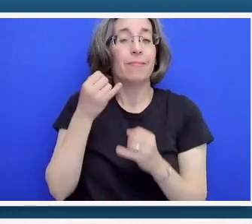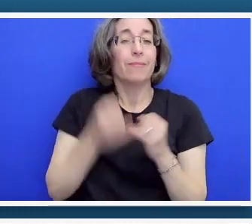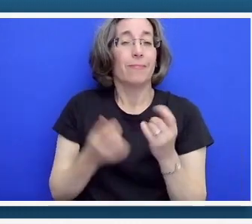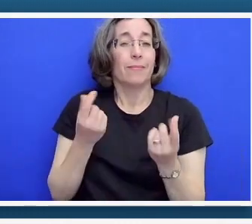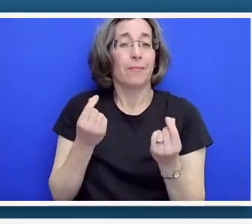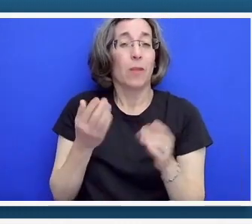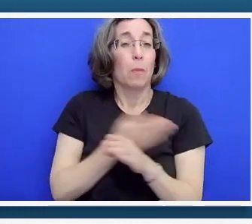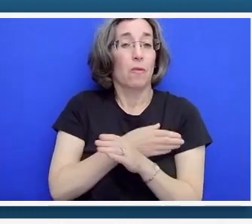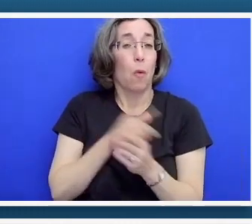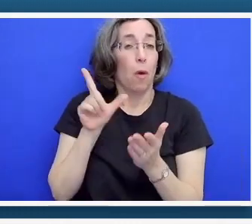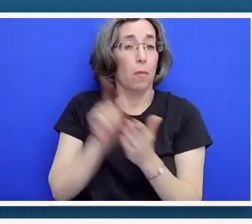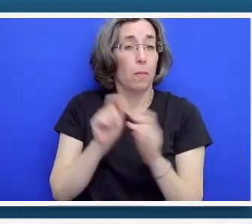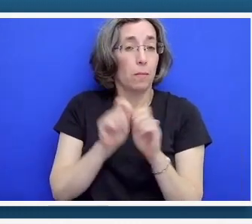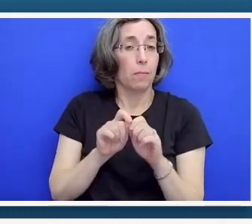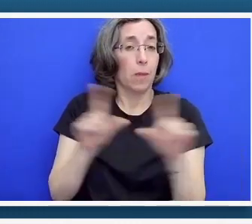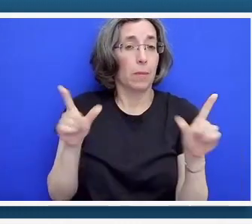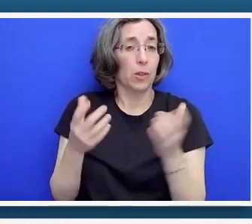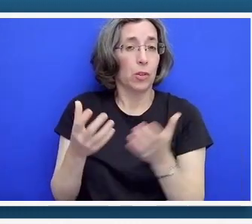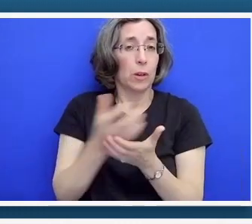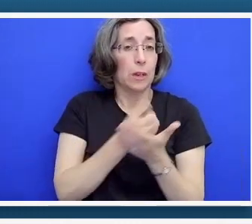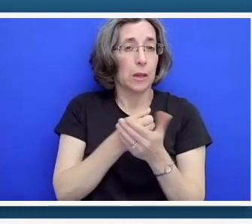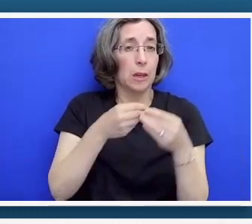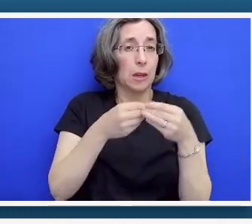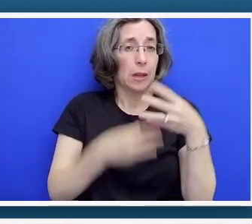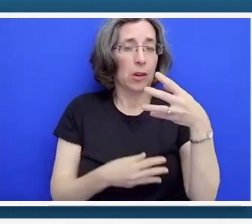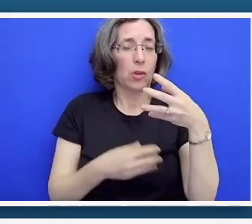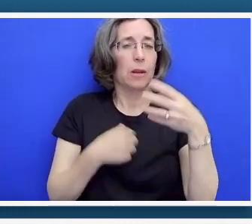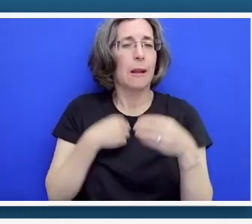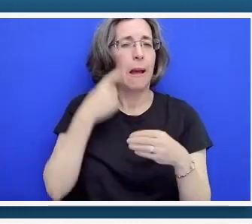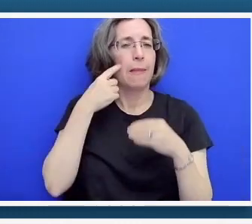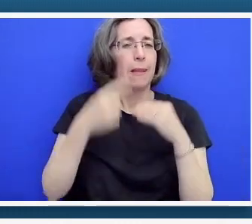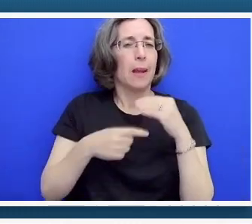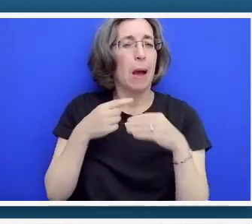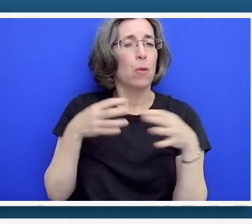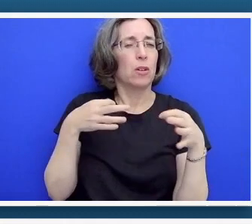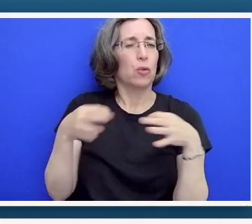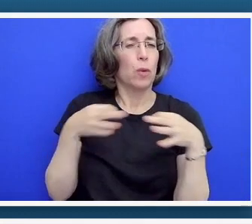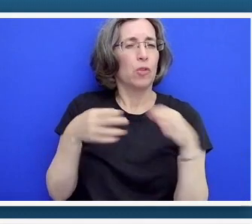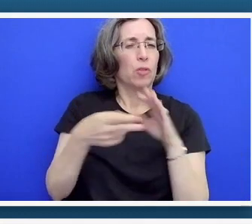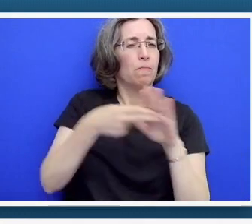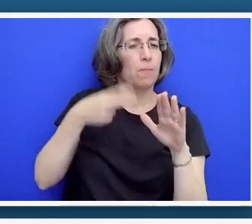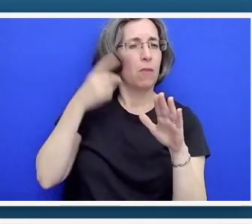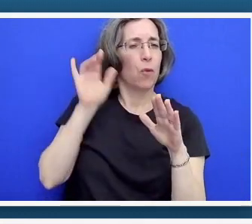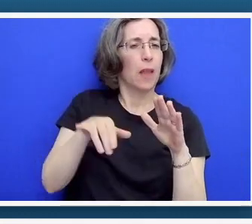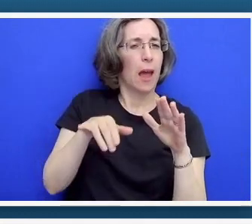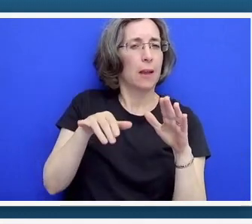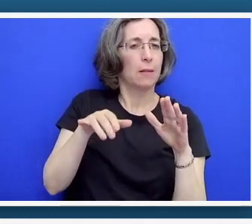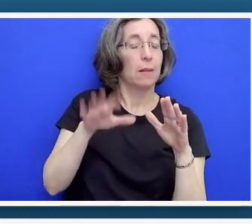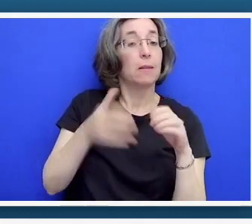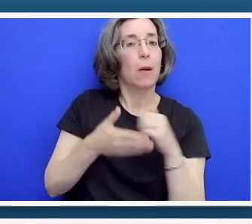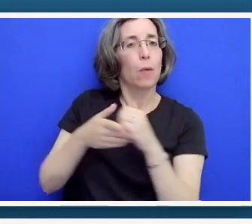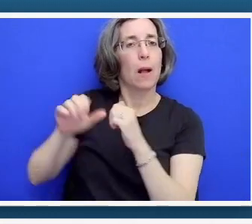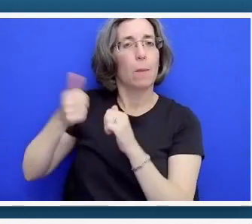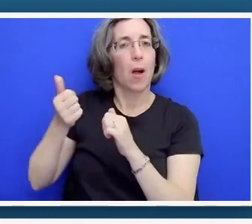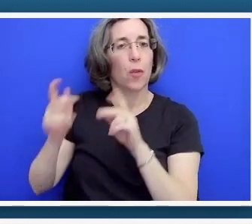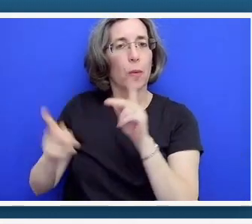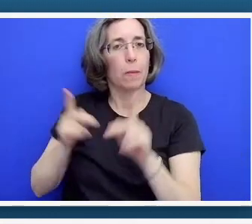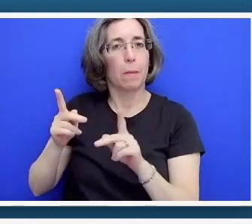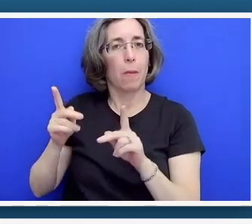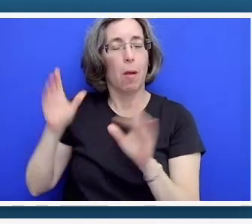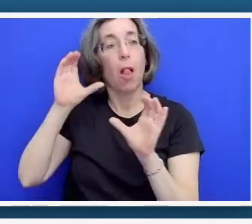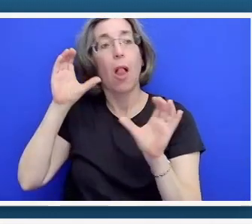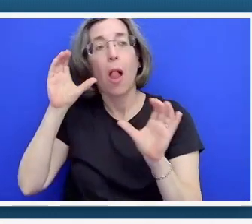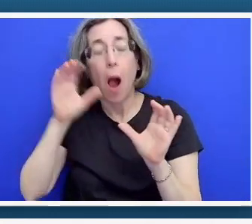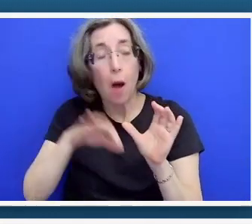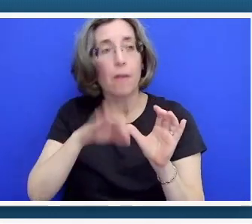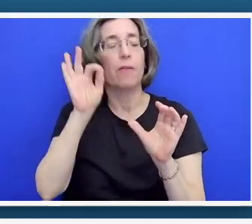description that I want to put on to that collection. And the description helps other users find what you have made